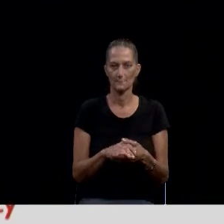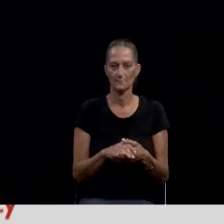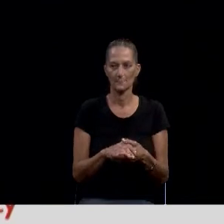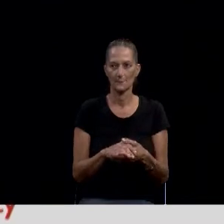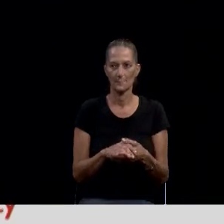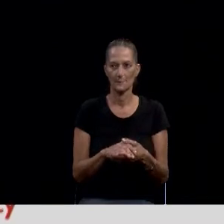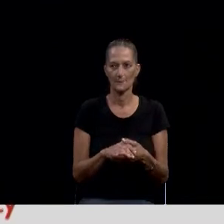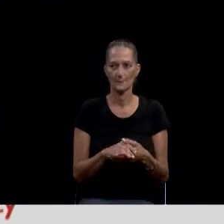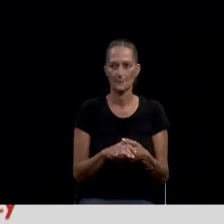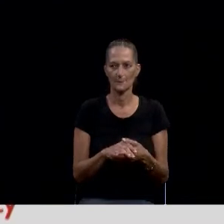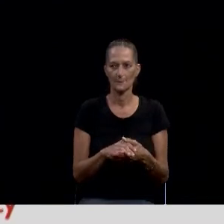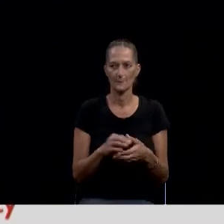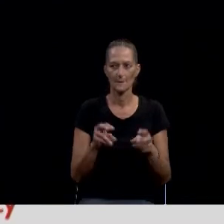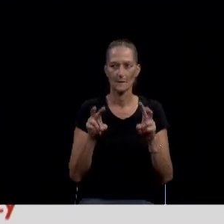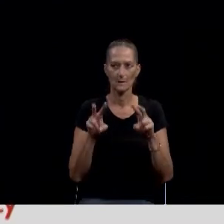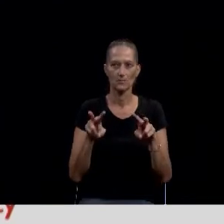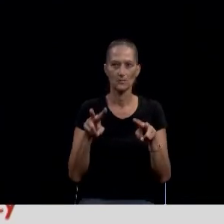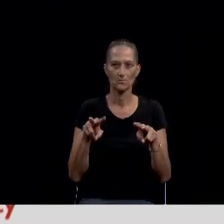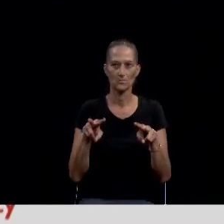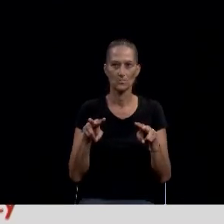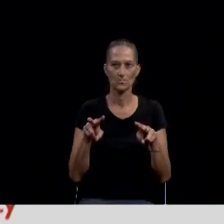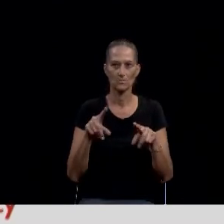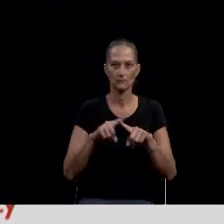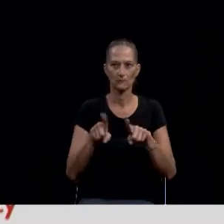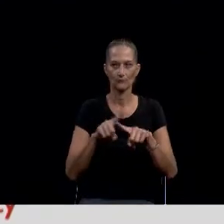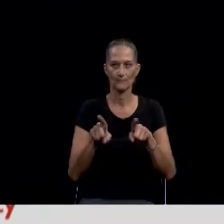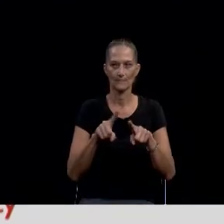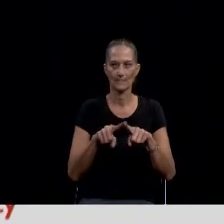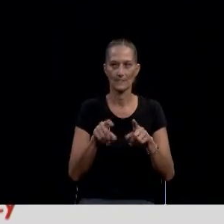I'm excited to walk you through it.